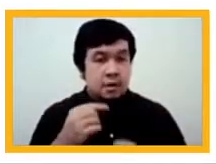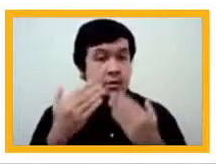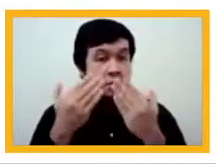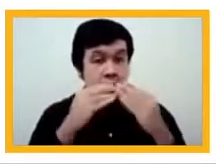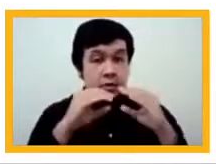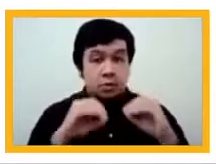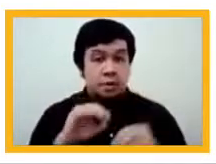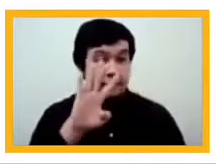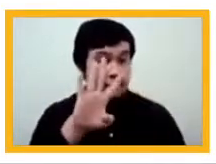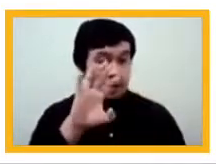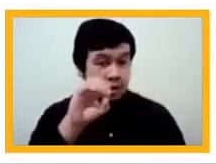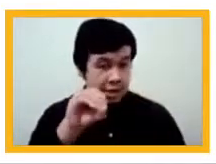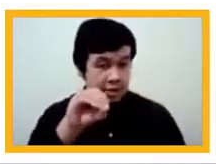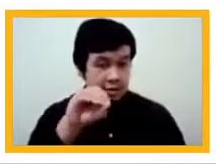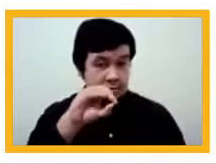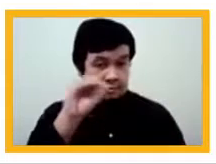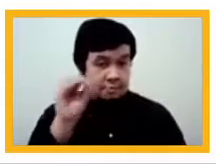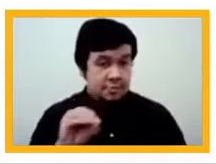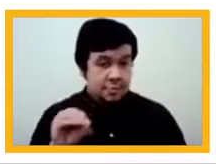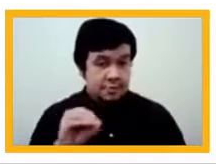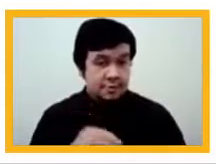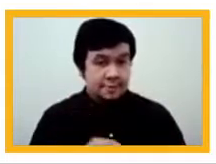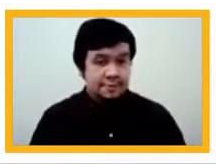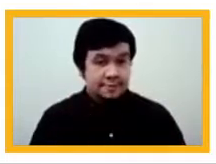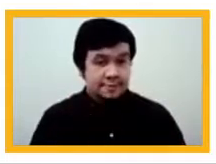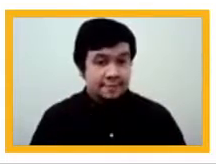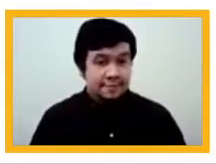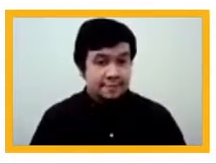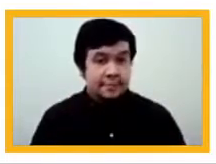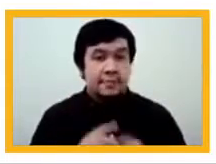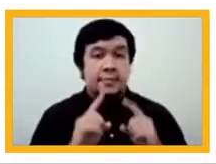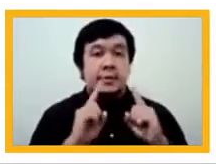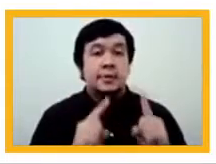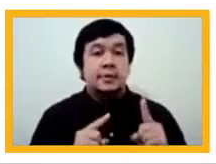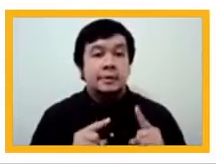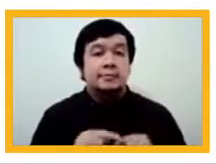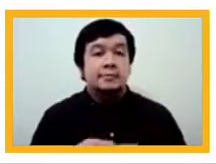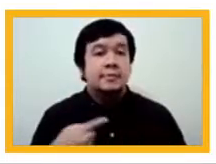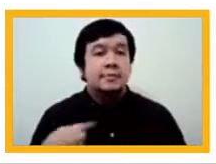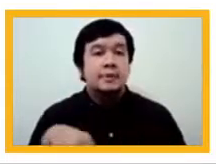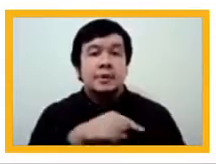it will be answering the questions that Susann posed just now.